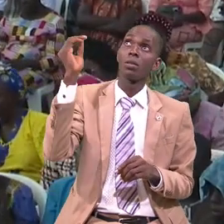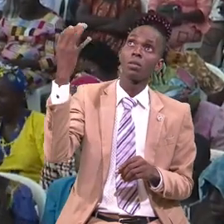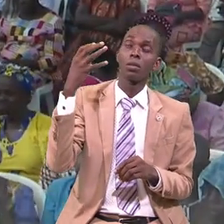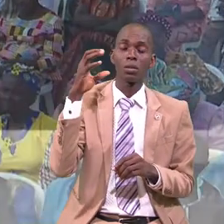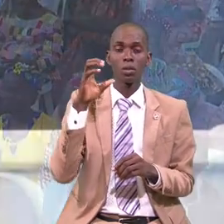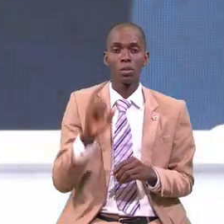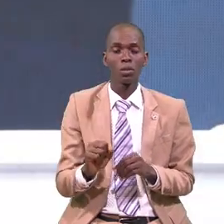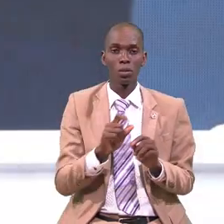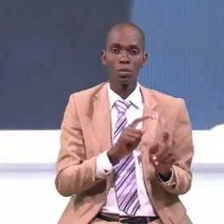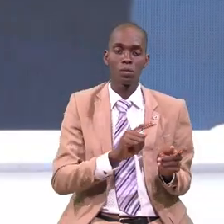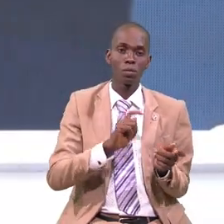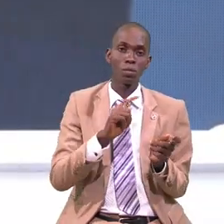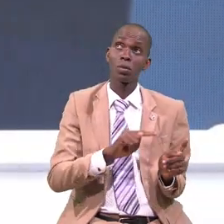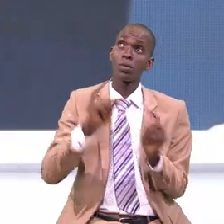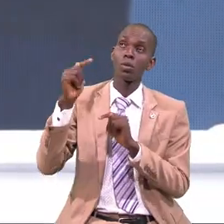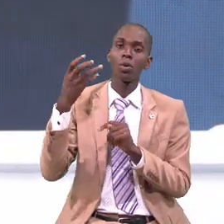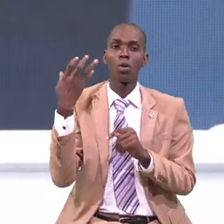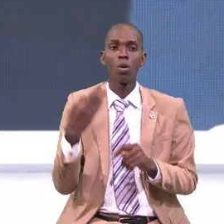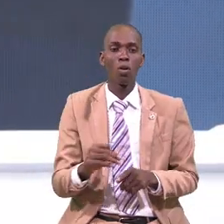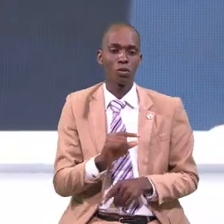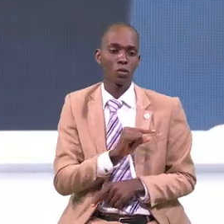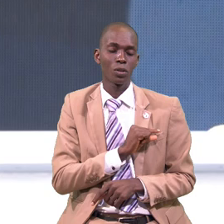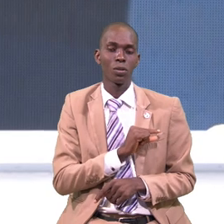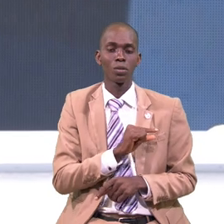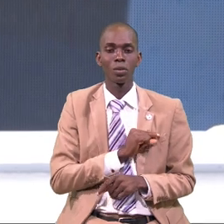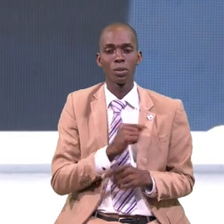guilty transgressors.